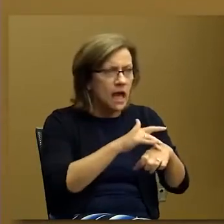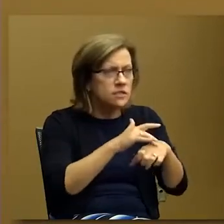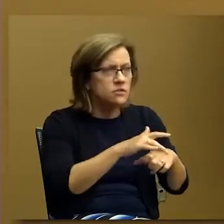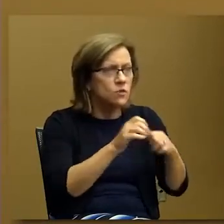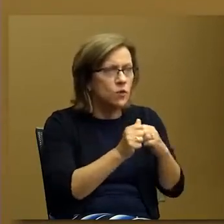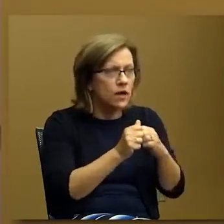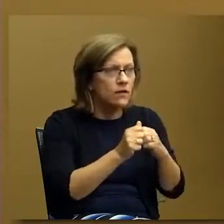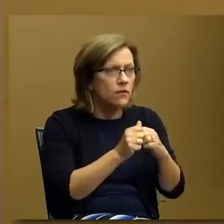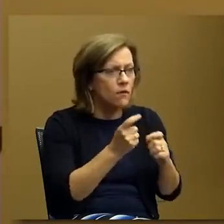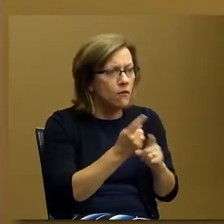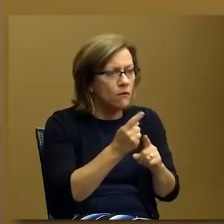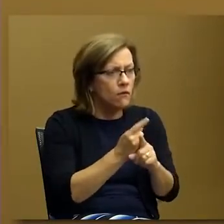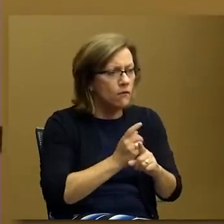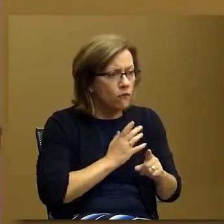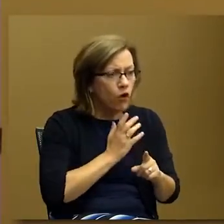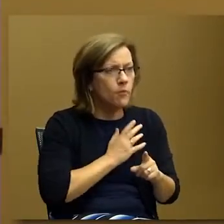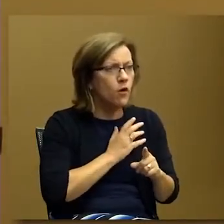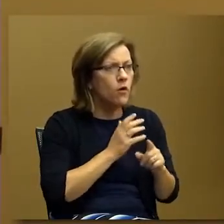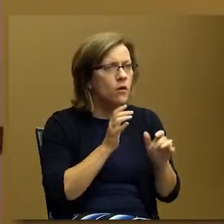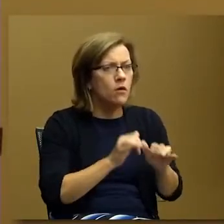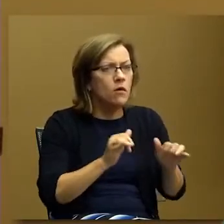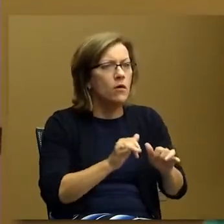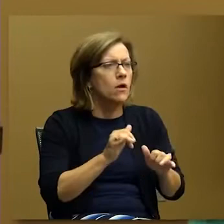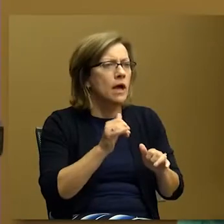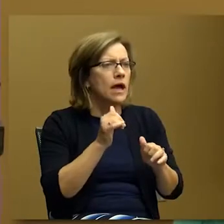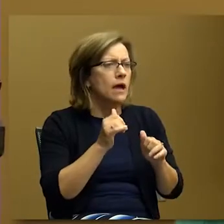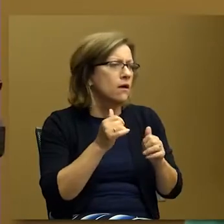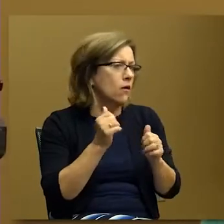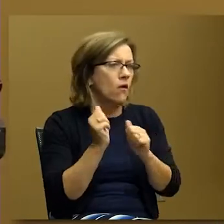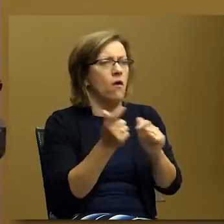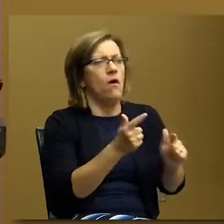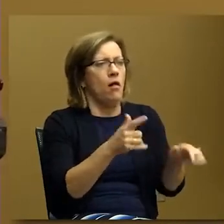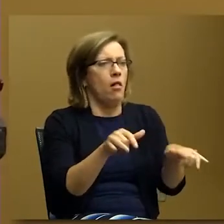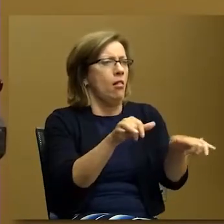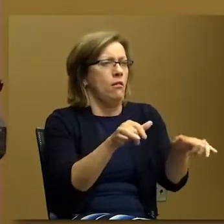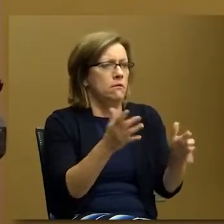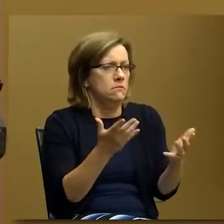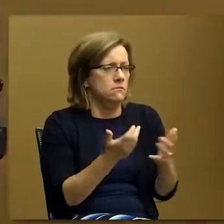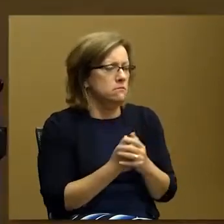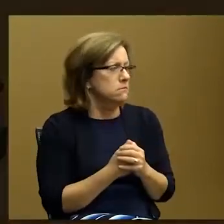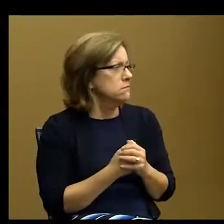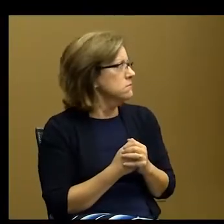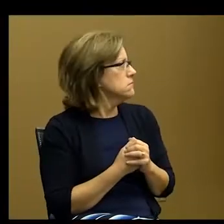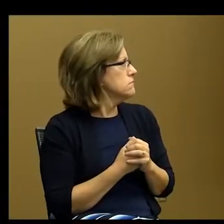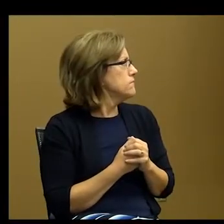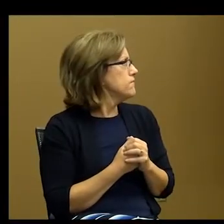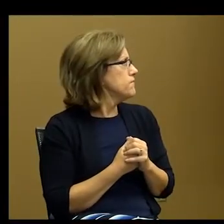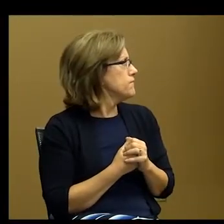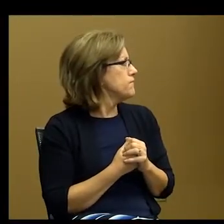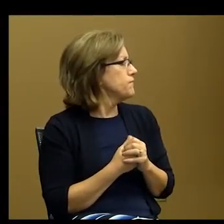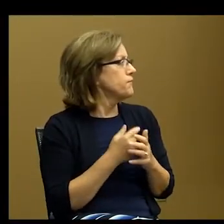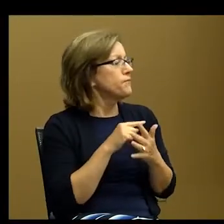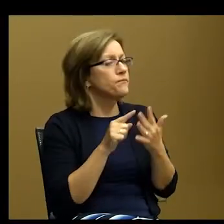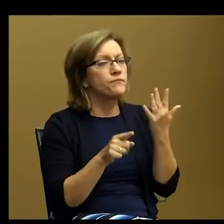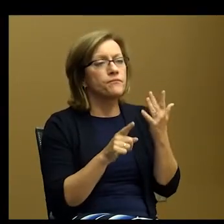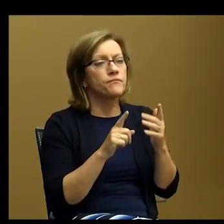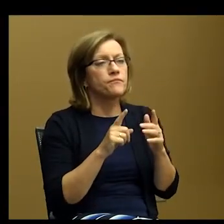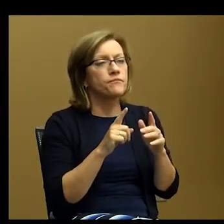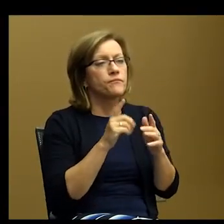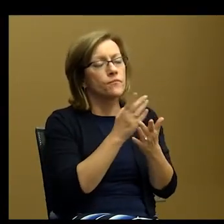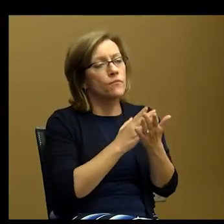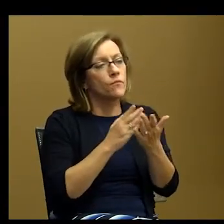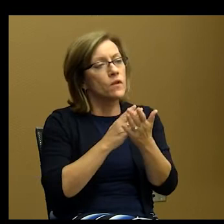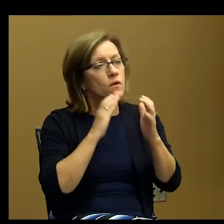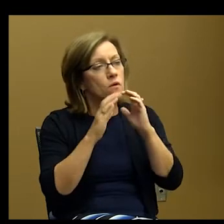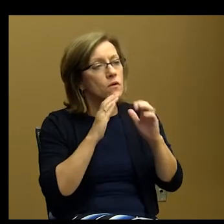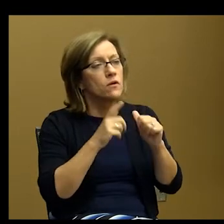things. Okay, so what are the elements of communication? Well, first of all, you